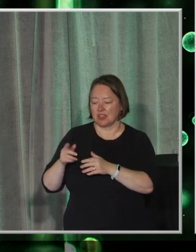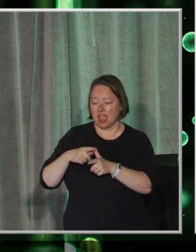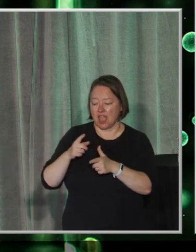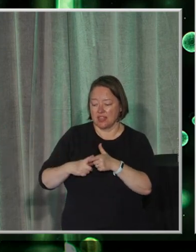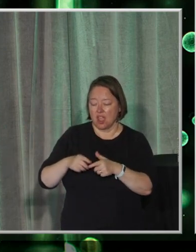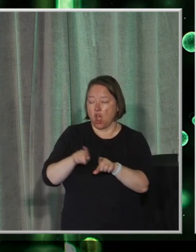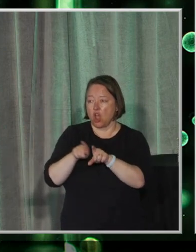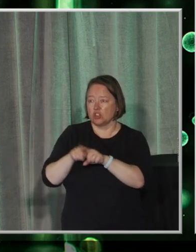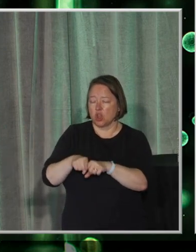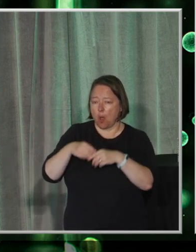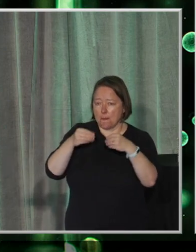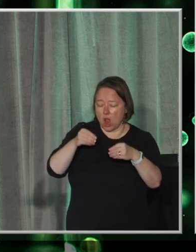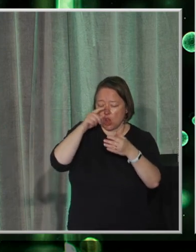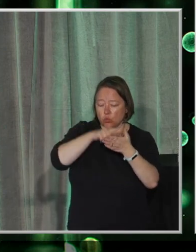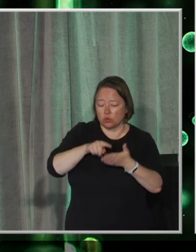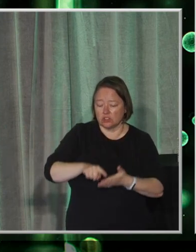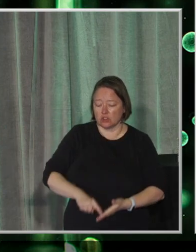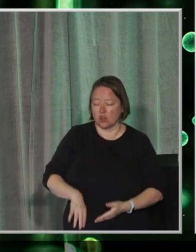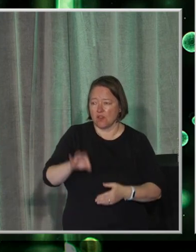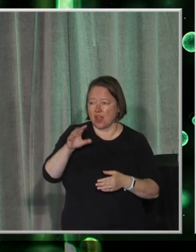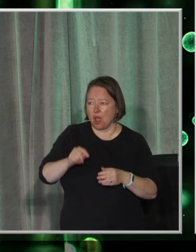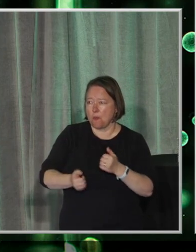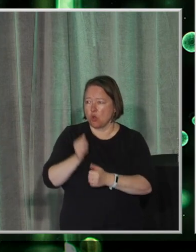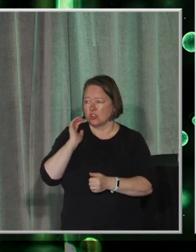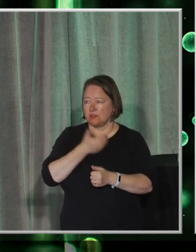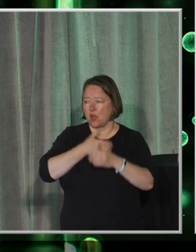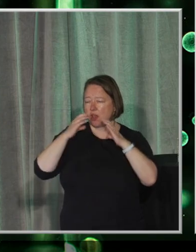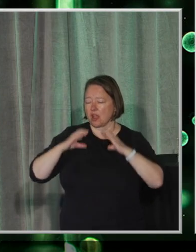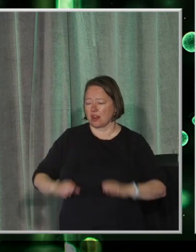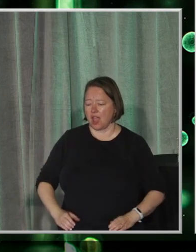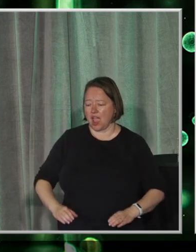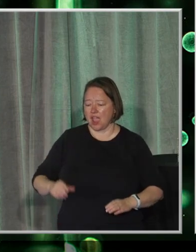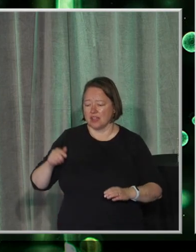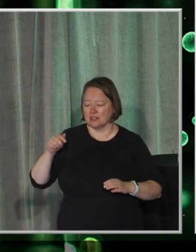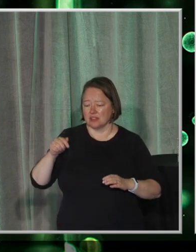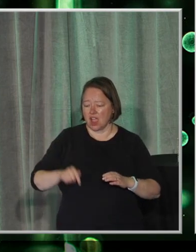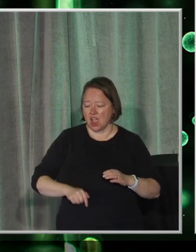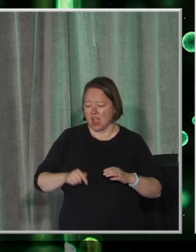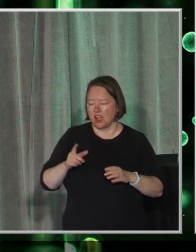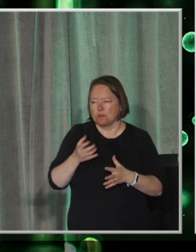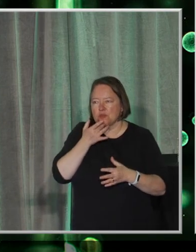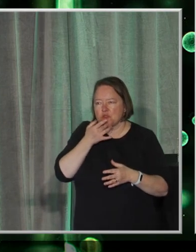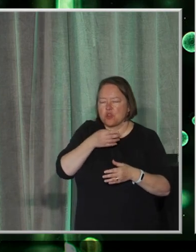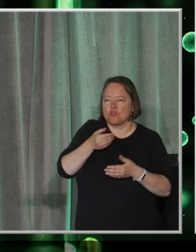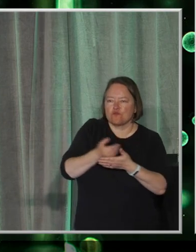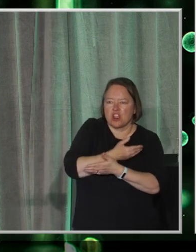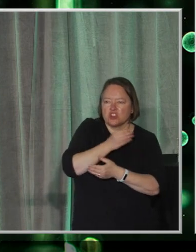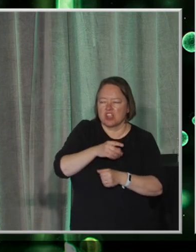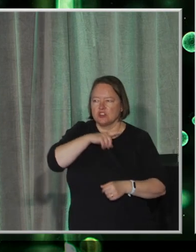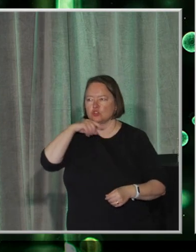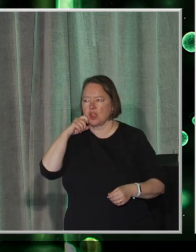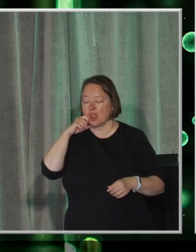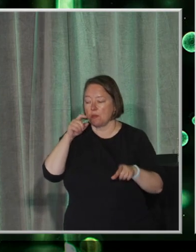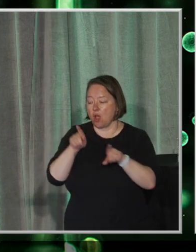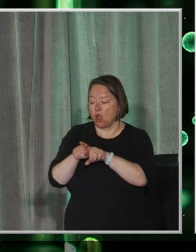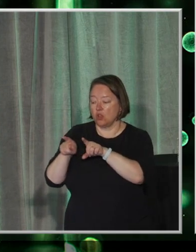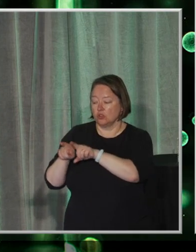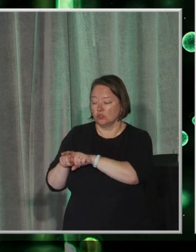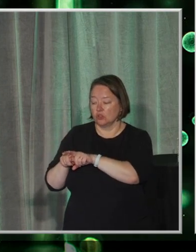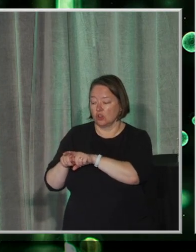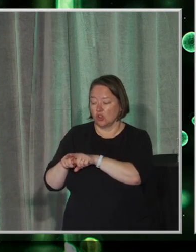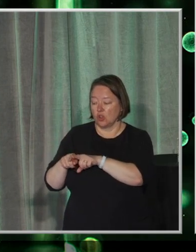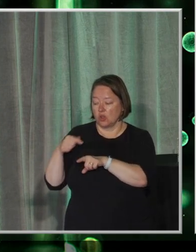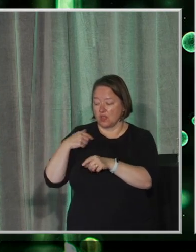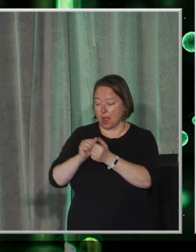market research, we found out that most of our clients prefer Senene in fresh and dried. And also, about our